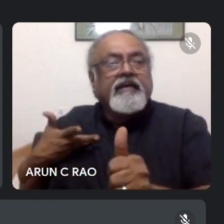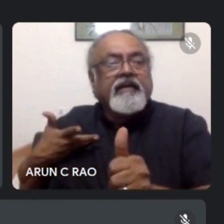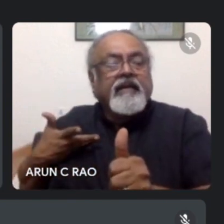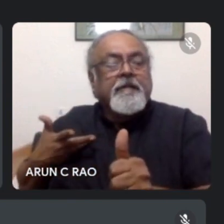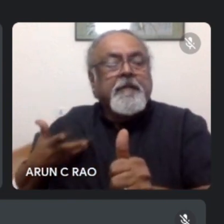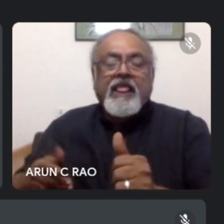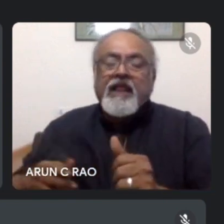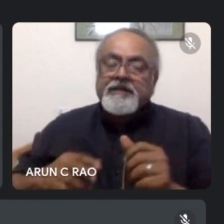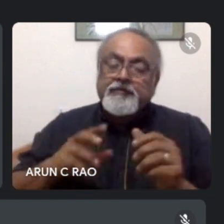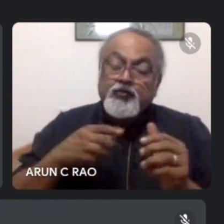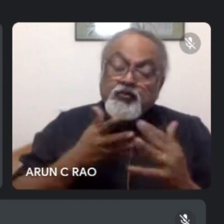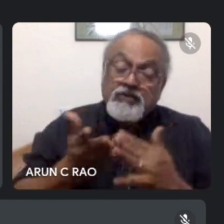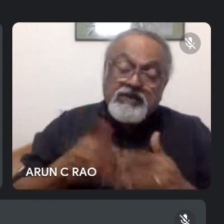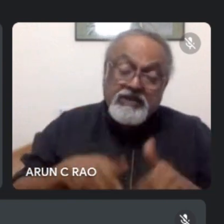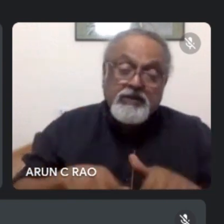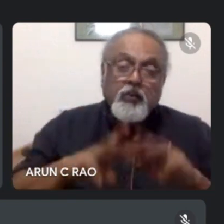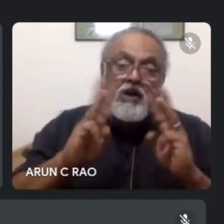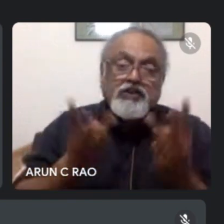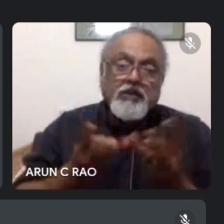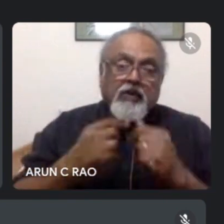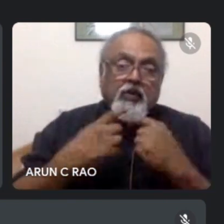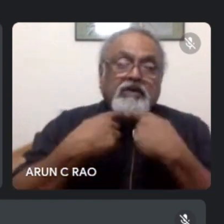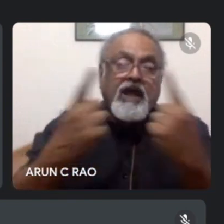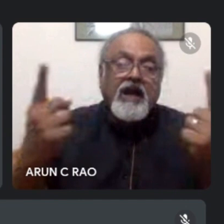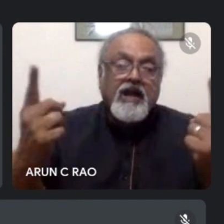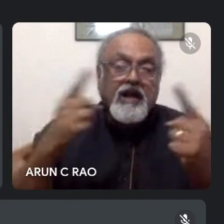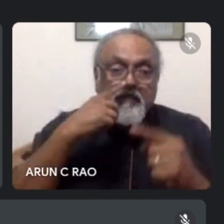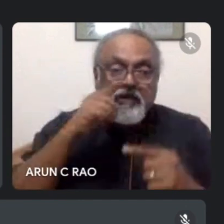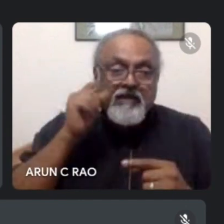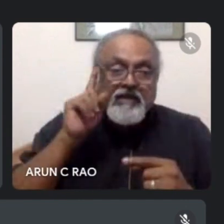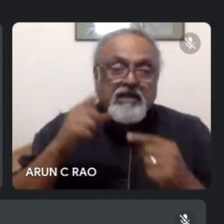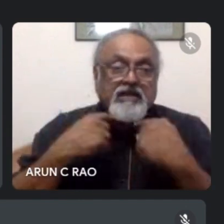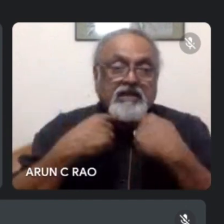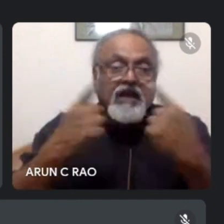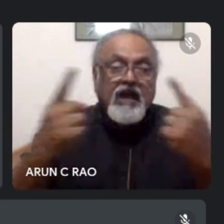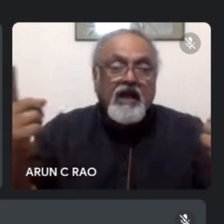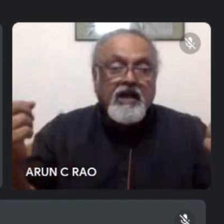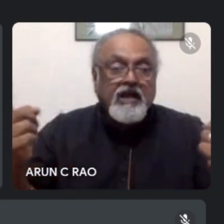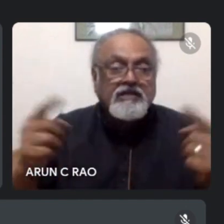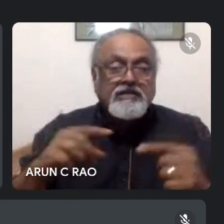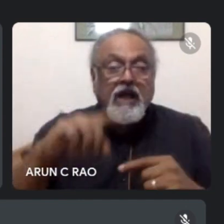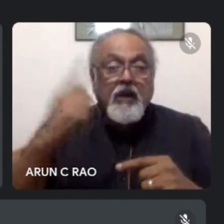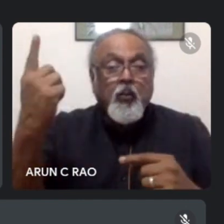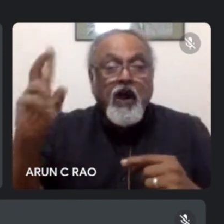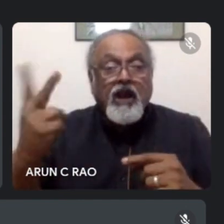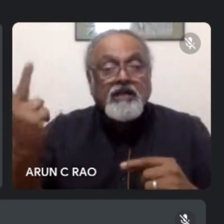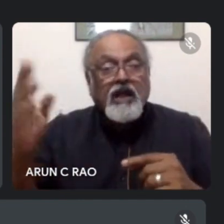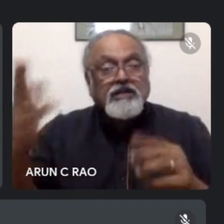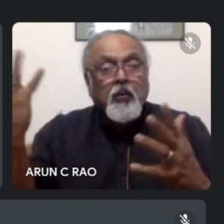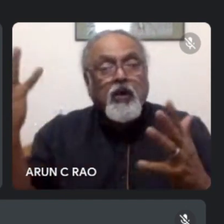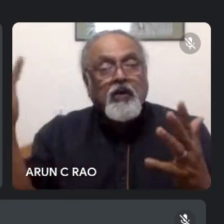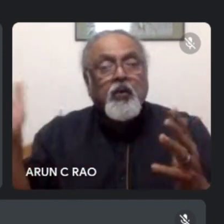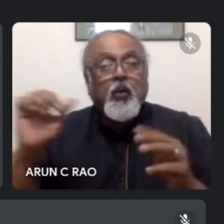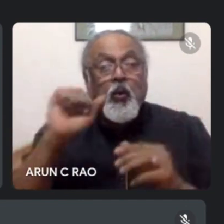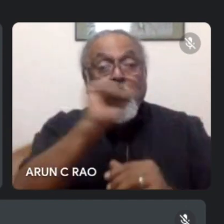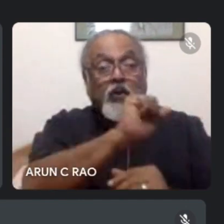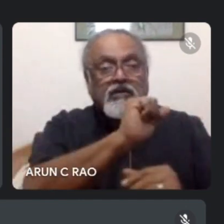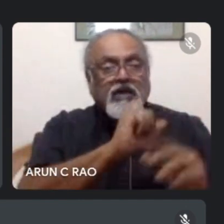workshop I would also like to tell the parents is, don't let a third person comment on your